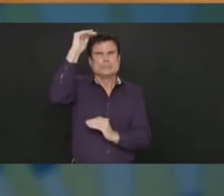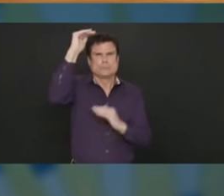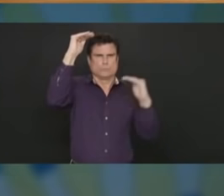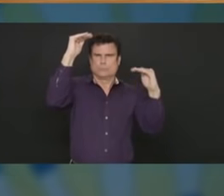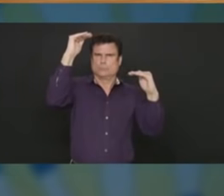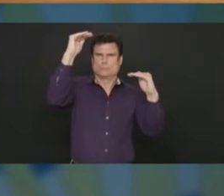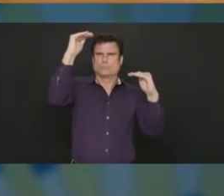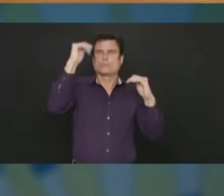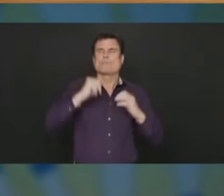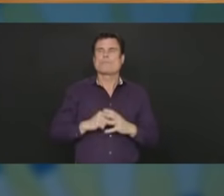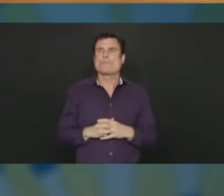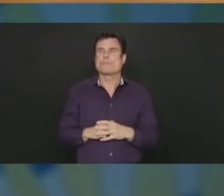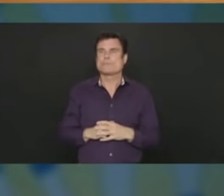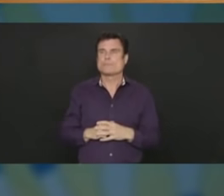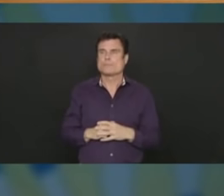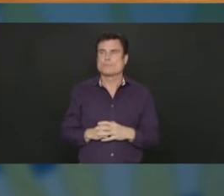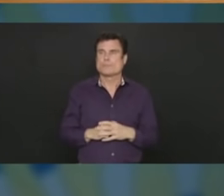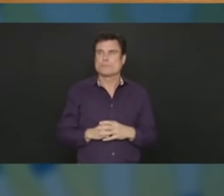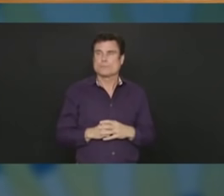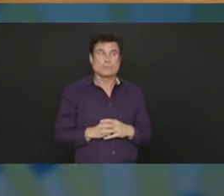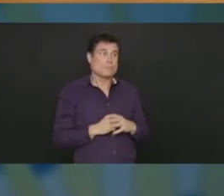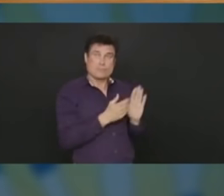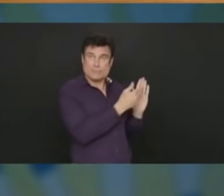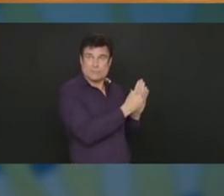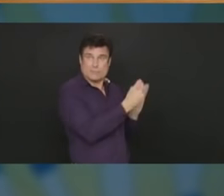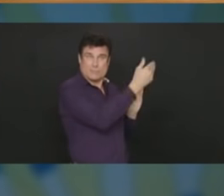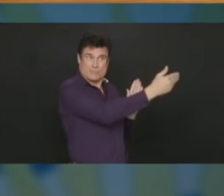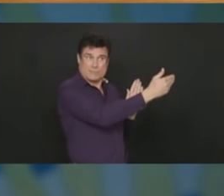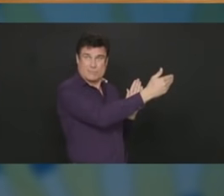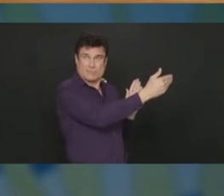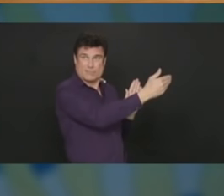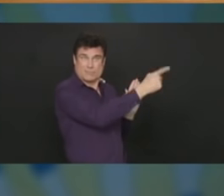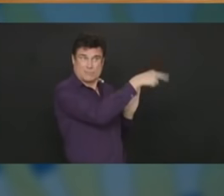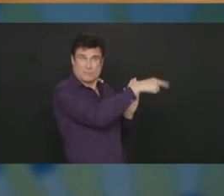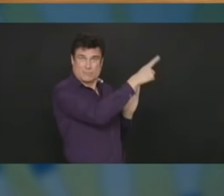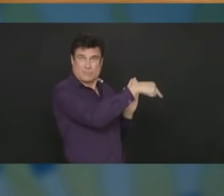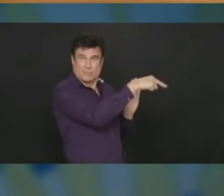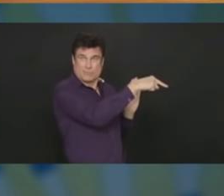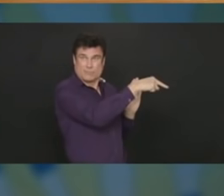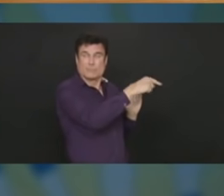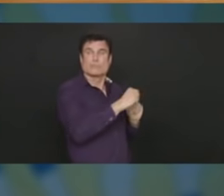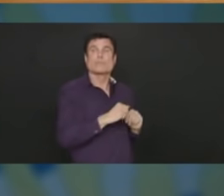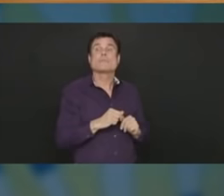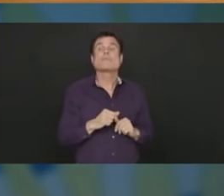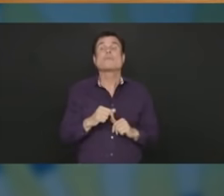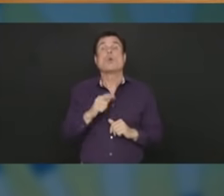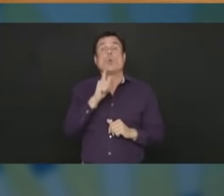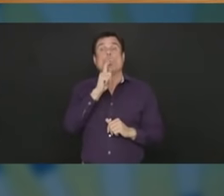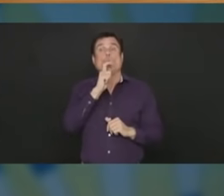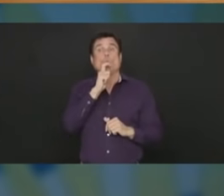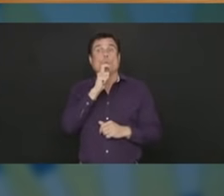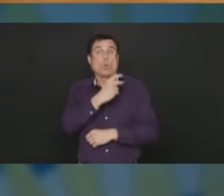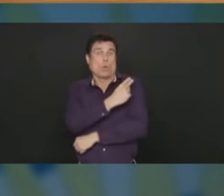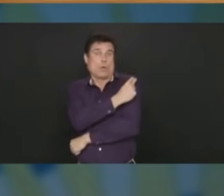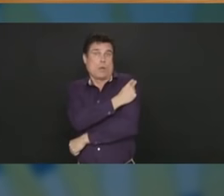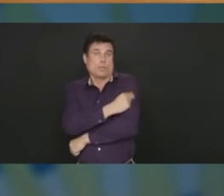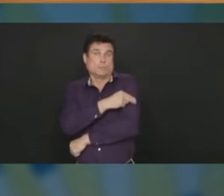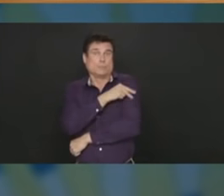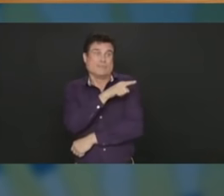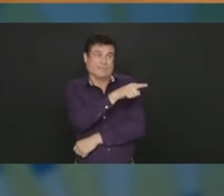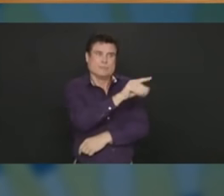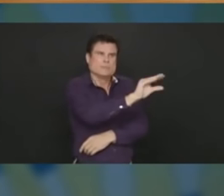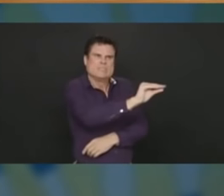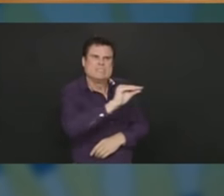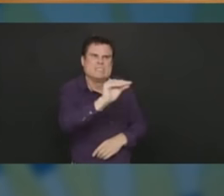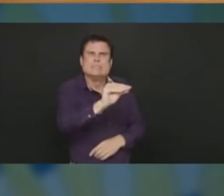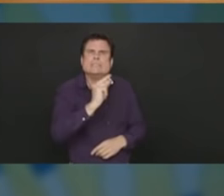So those are people who need more advanced care. Many of them require ventilatory care. And again, what we